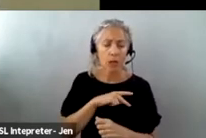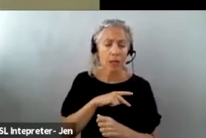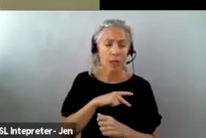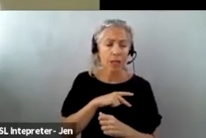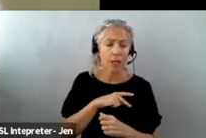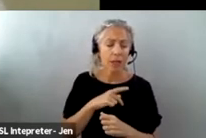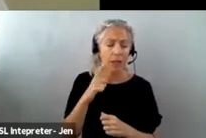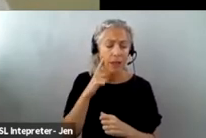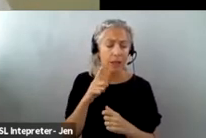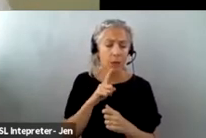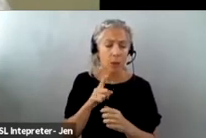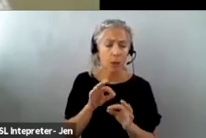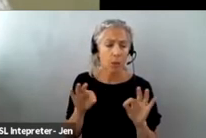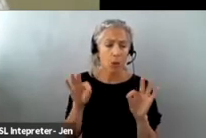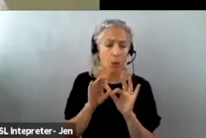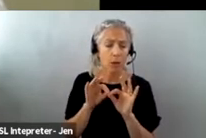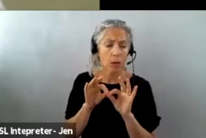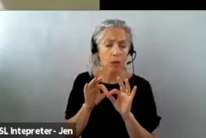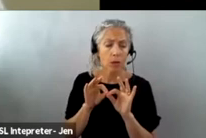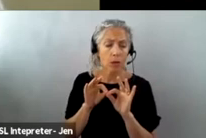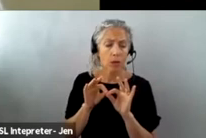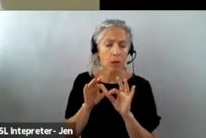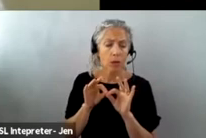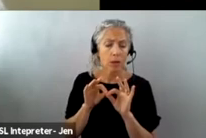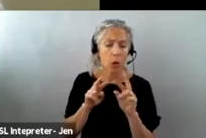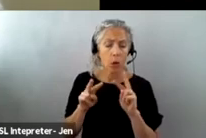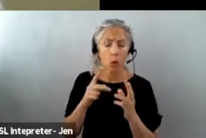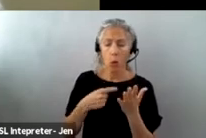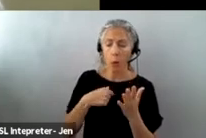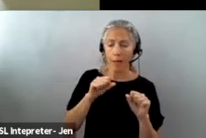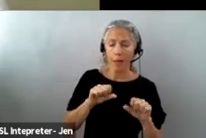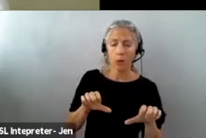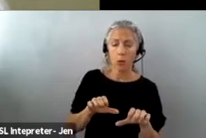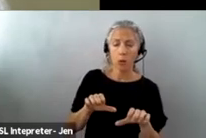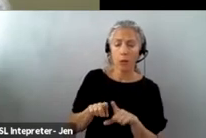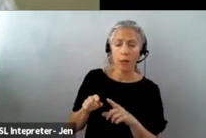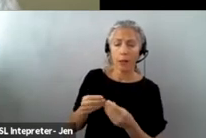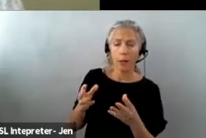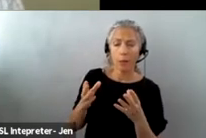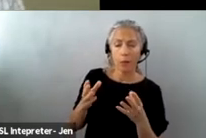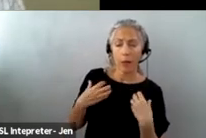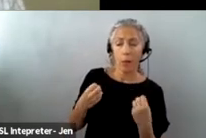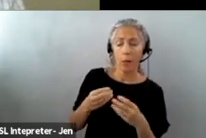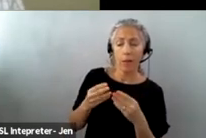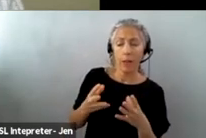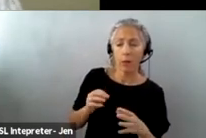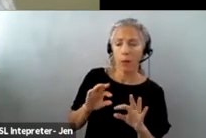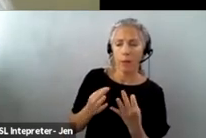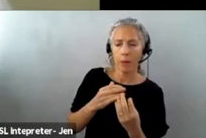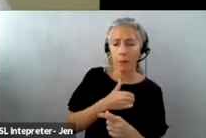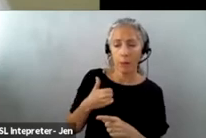I think it's really important to look at what we can do as maybe health providers or what we can do as family